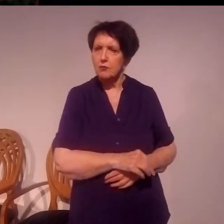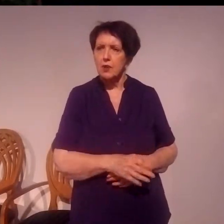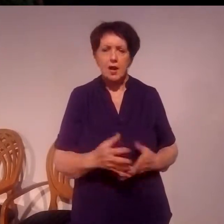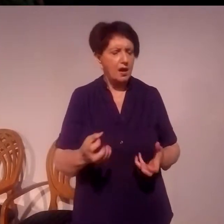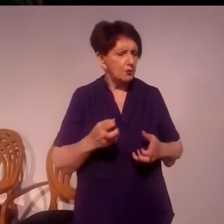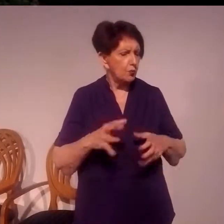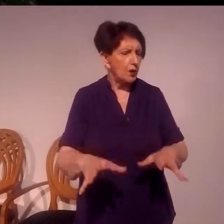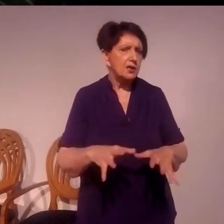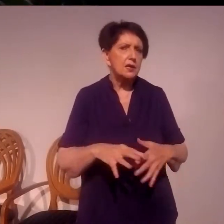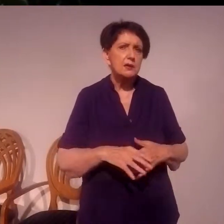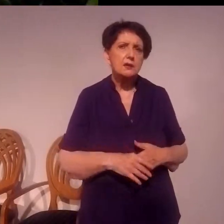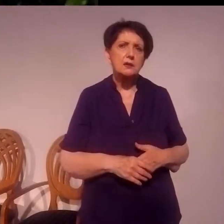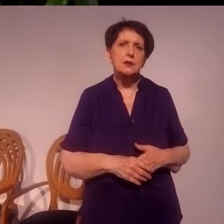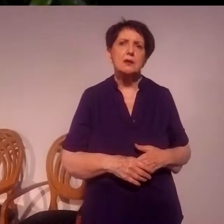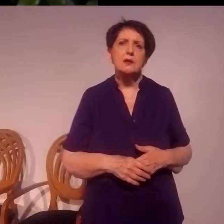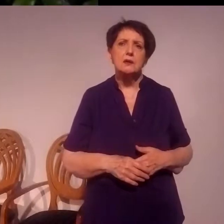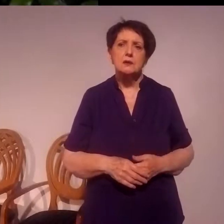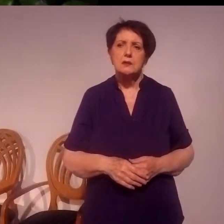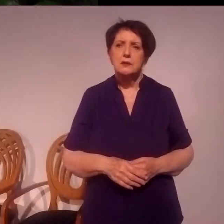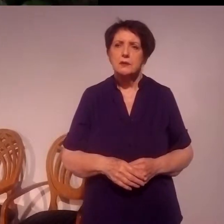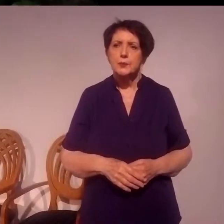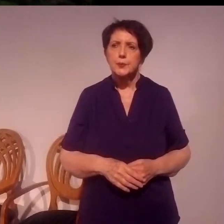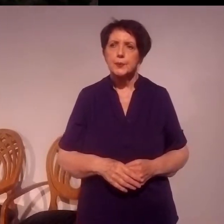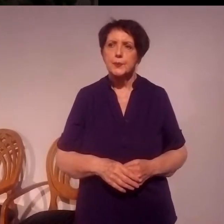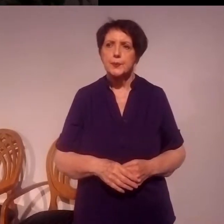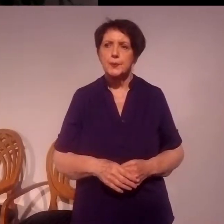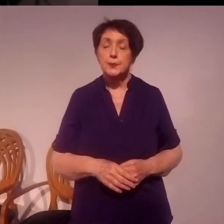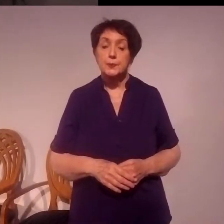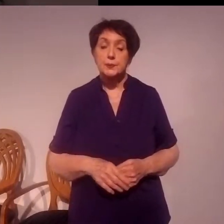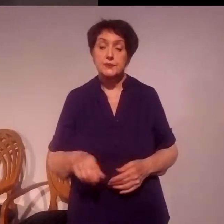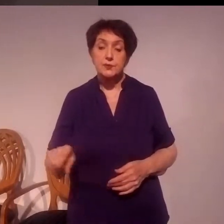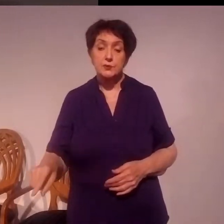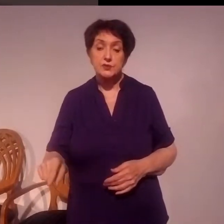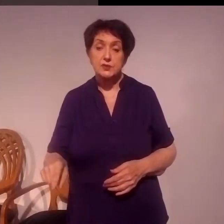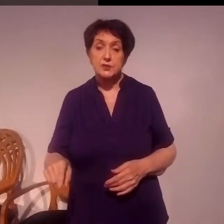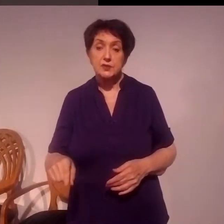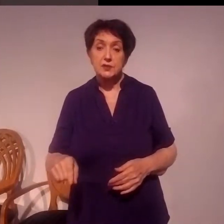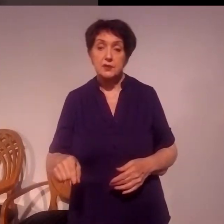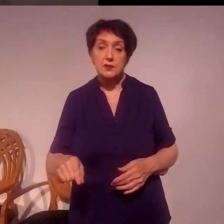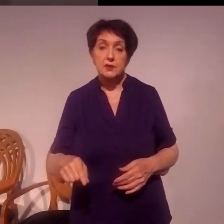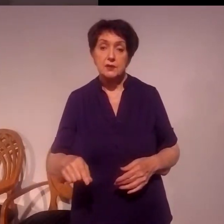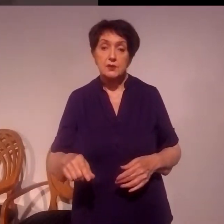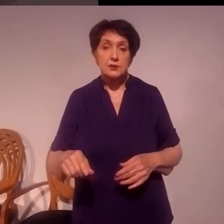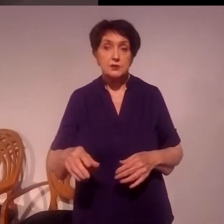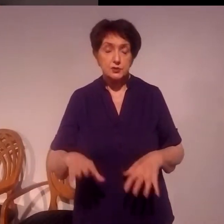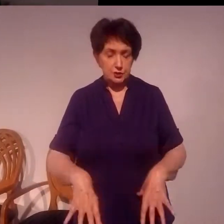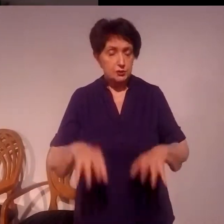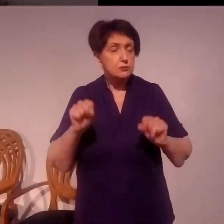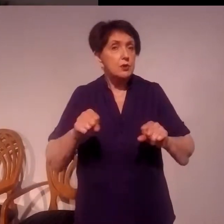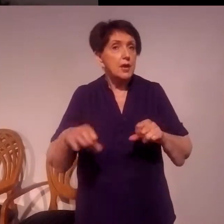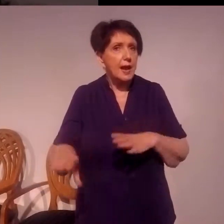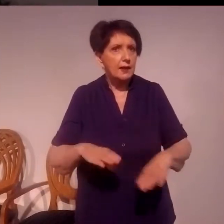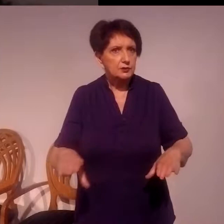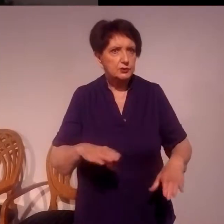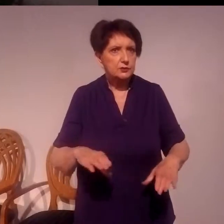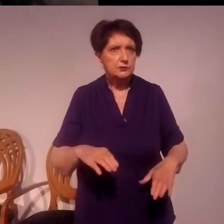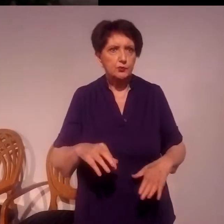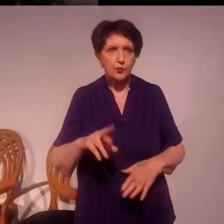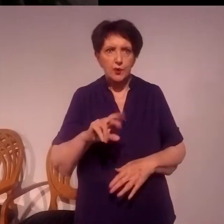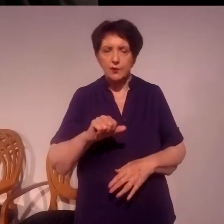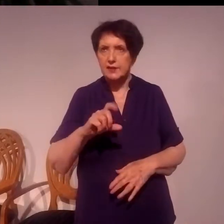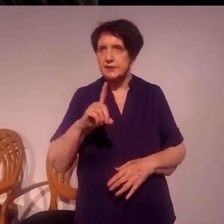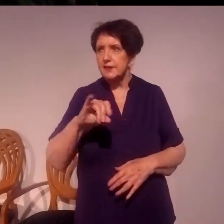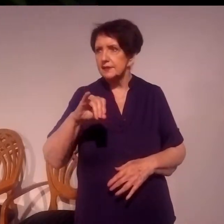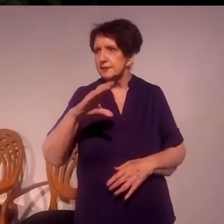don't want this pipeline through my state. So she took a radical action. It was radical. You want to